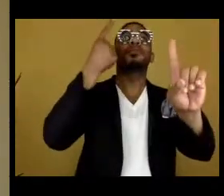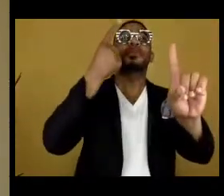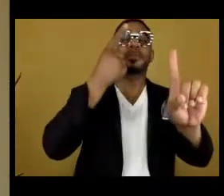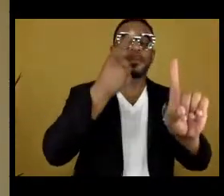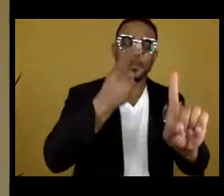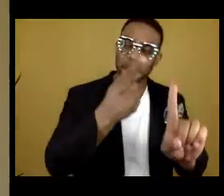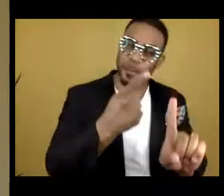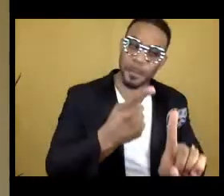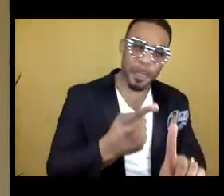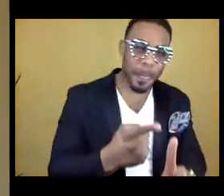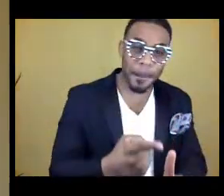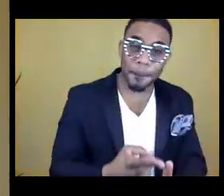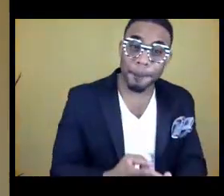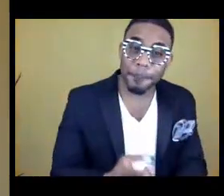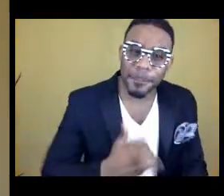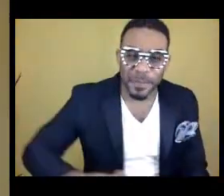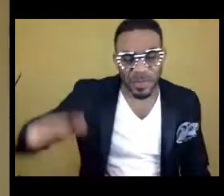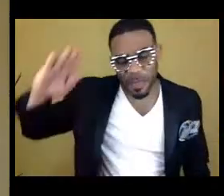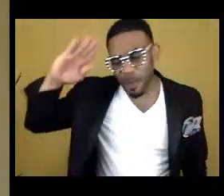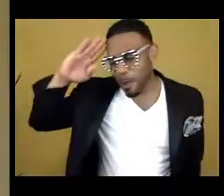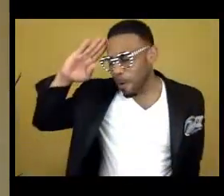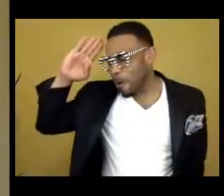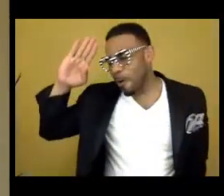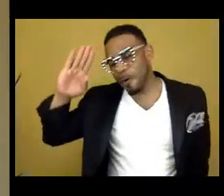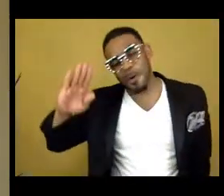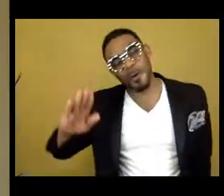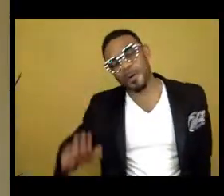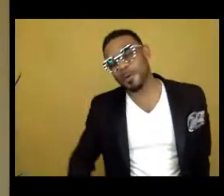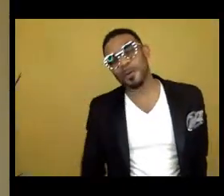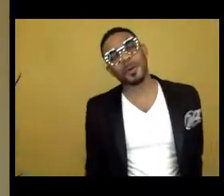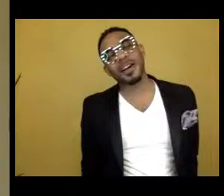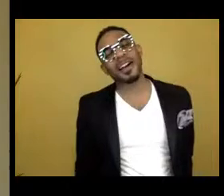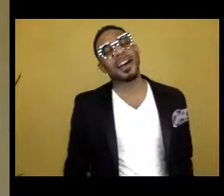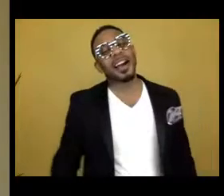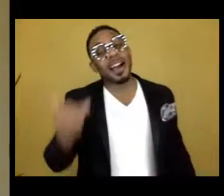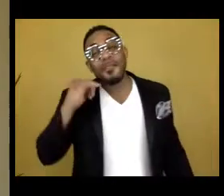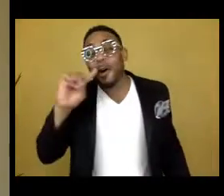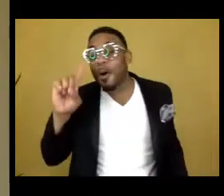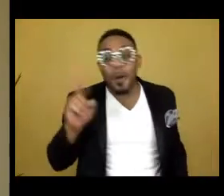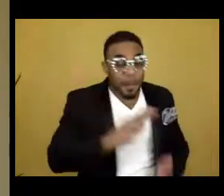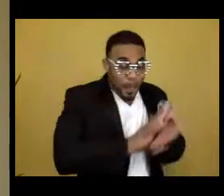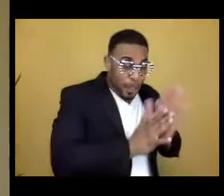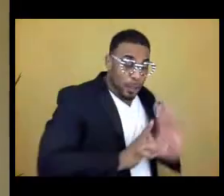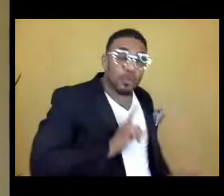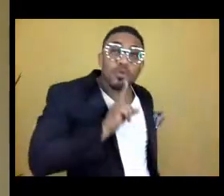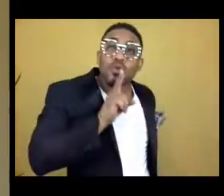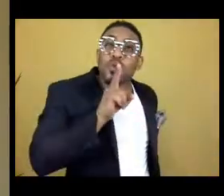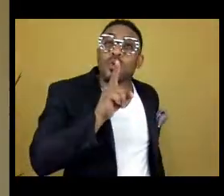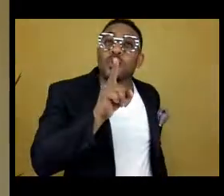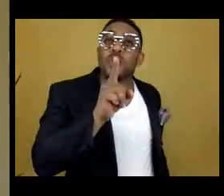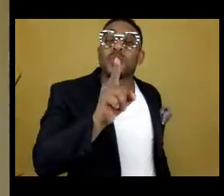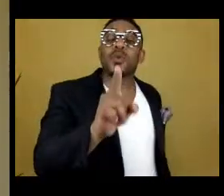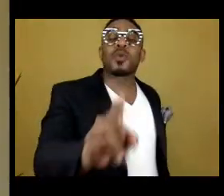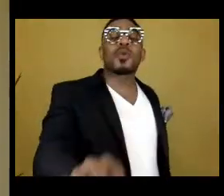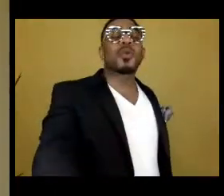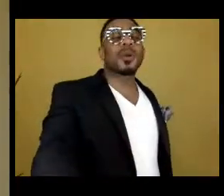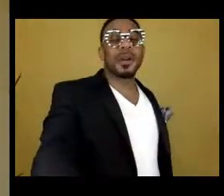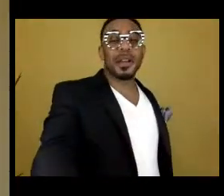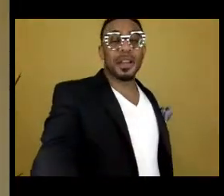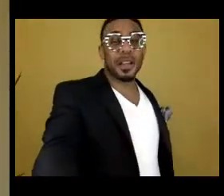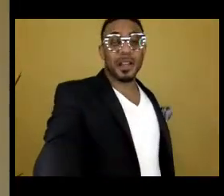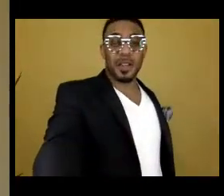cause. And I know if I'll only be true to